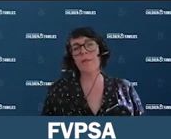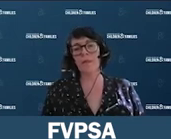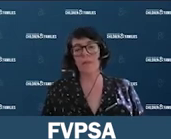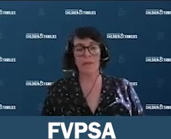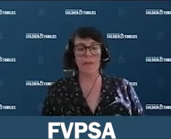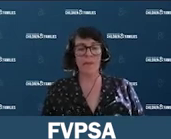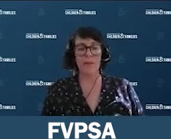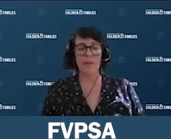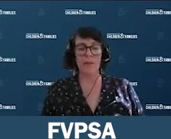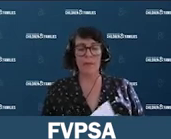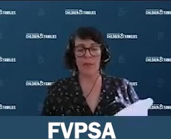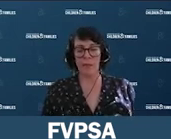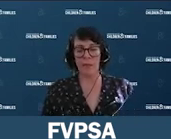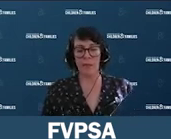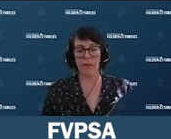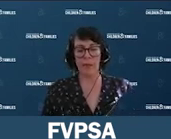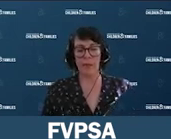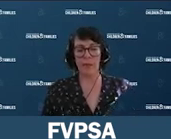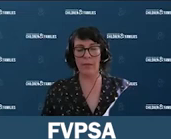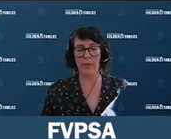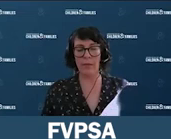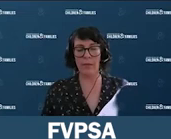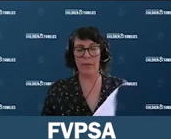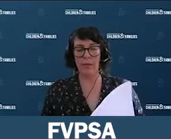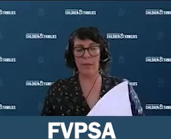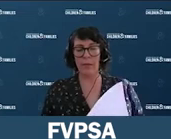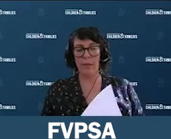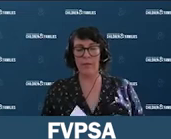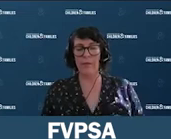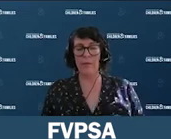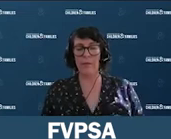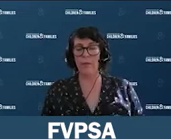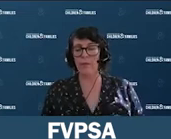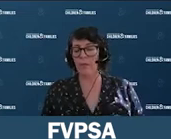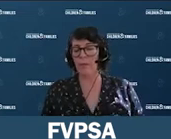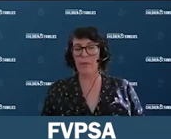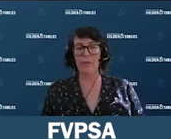group to purchase supplies so the group can weave with cedar bark.